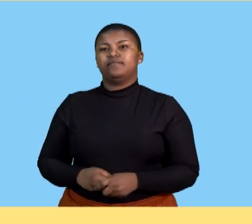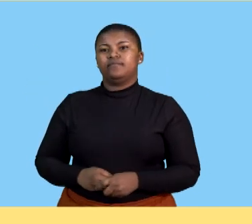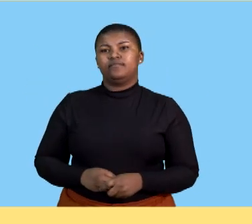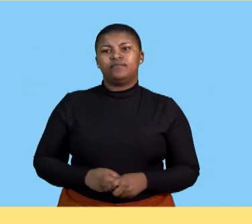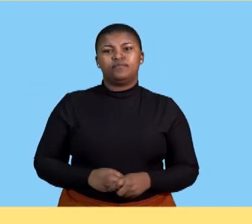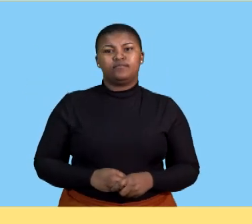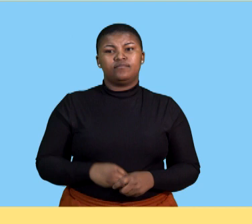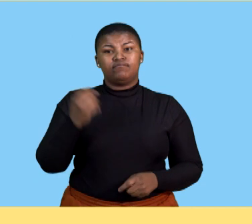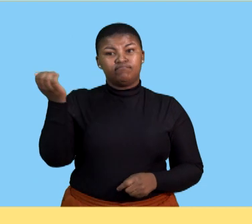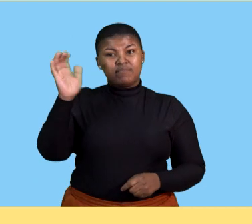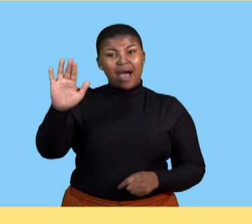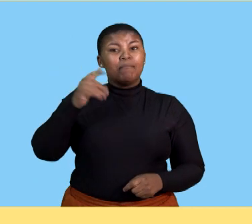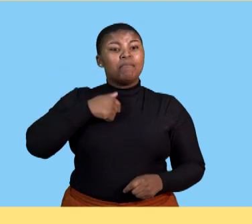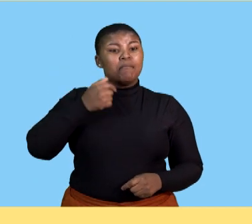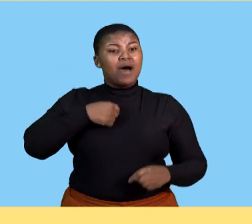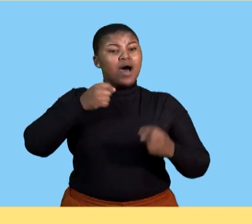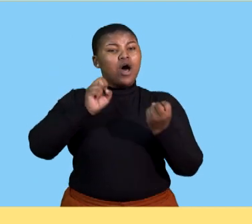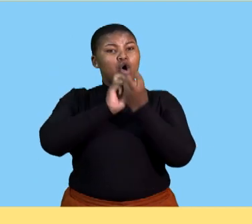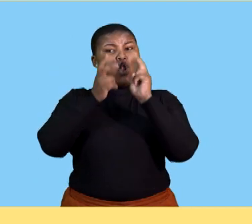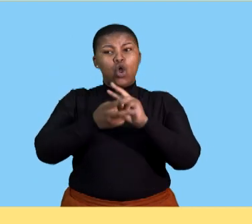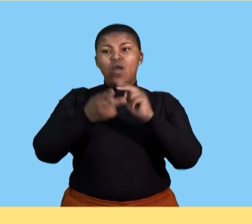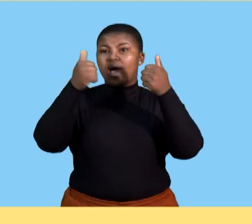here is my loan account.